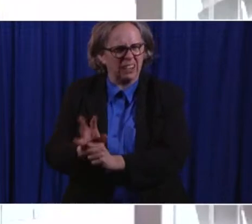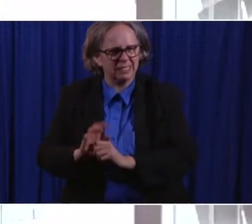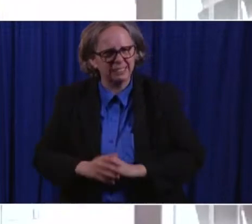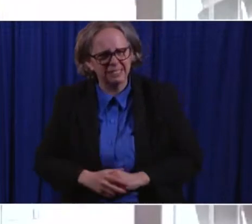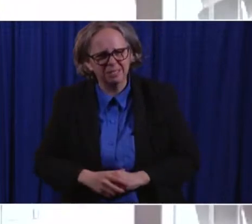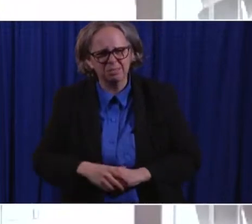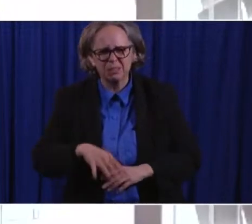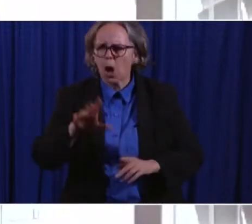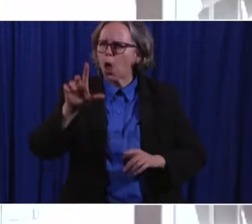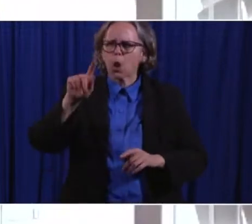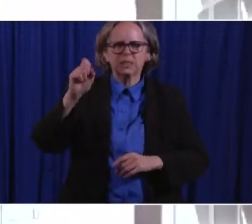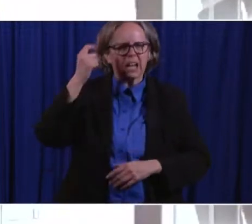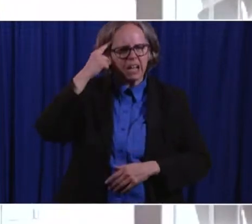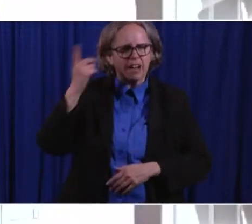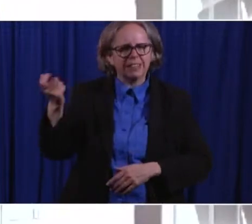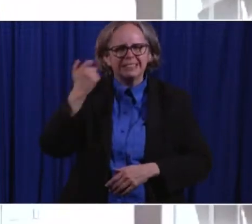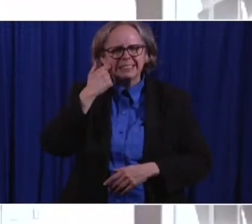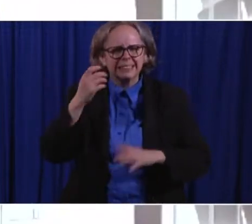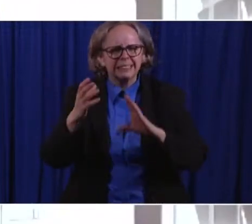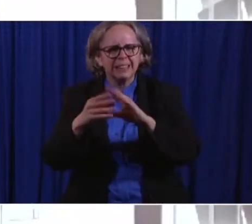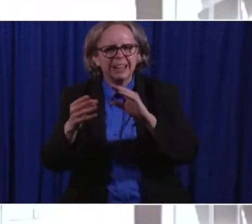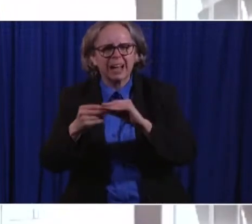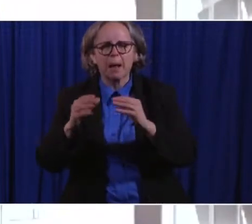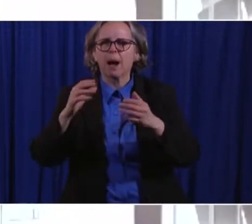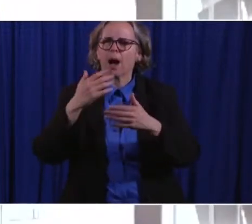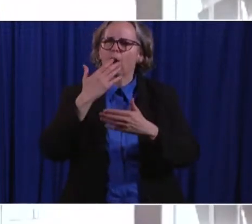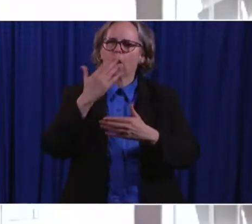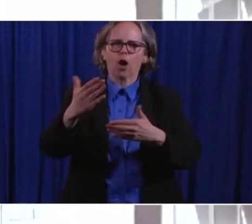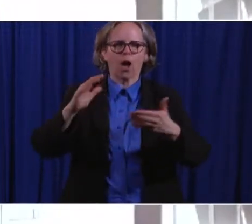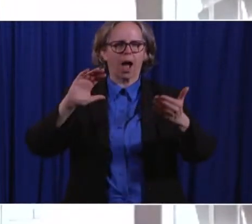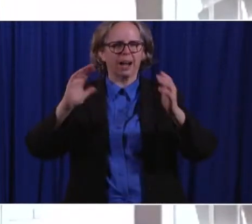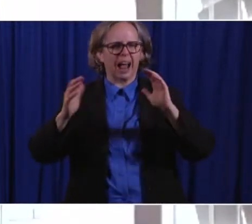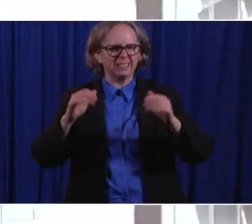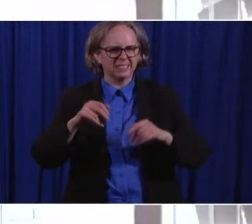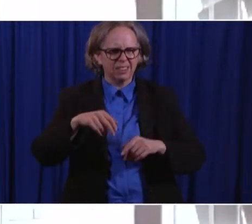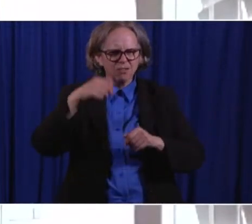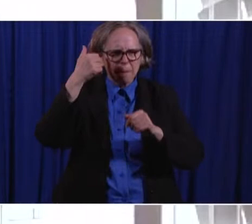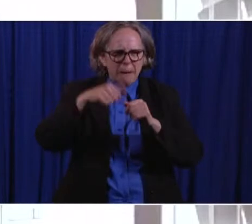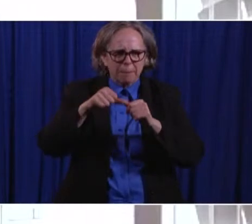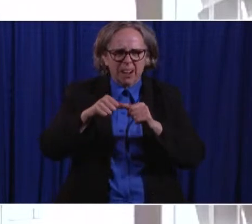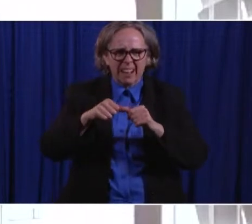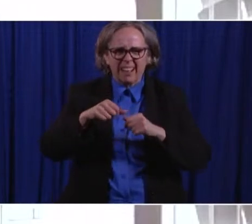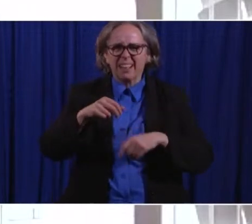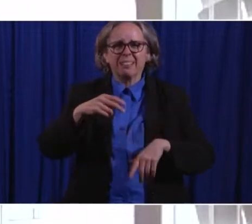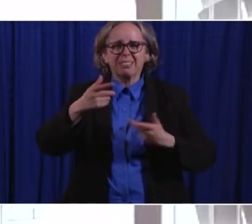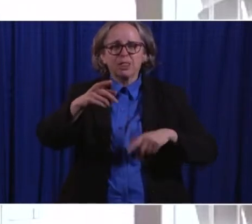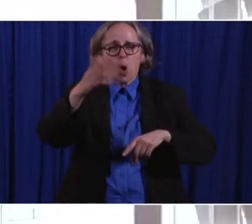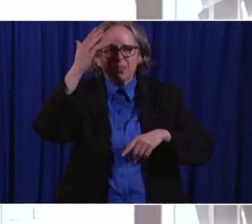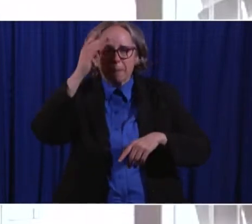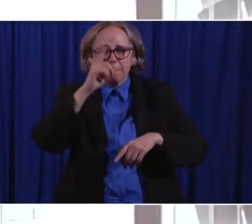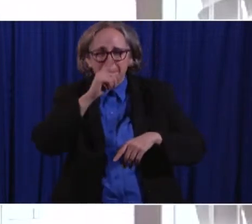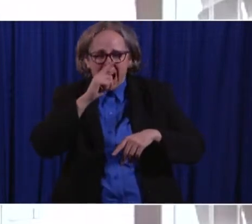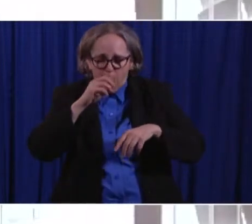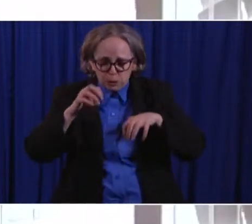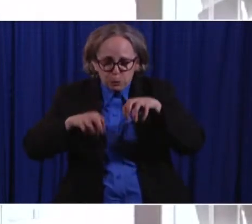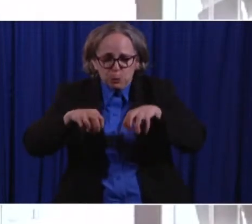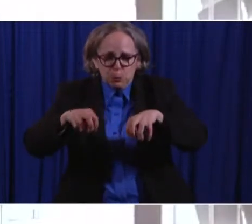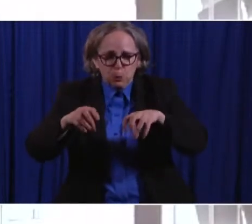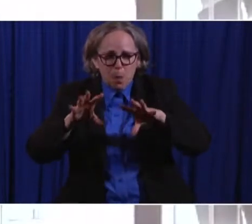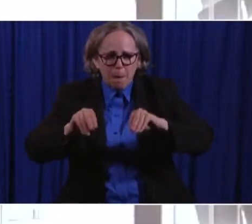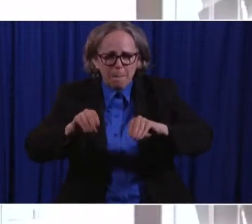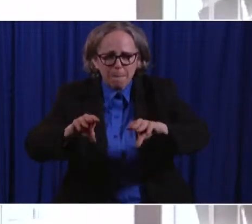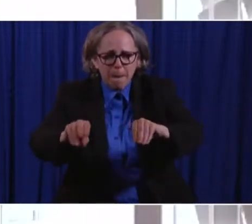shared about the ping pong ball and the mousetraps. I too remember watching that video, and it's really a very